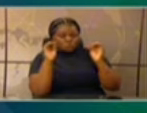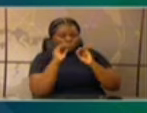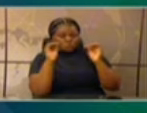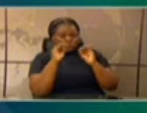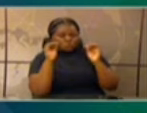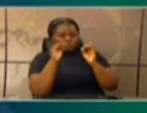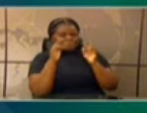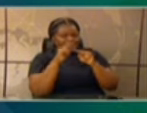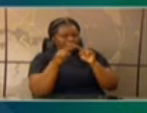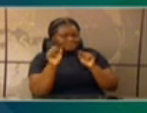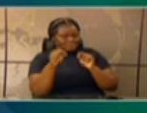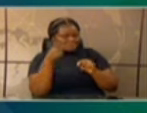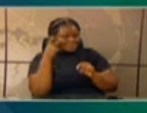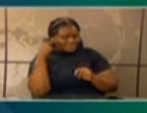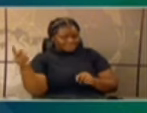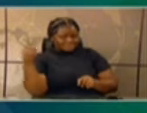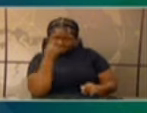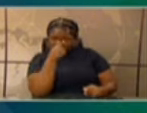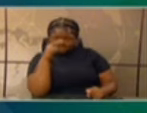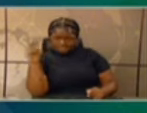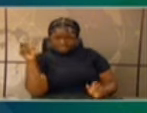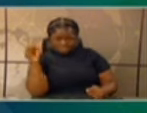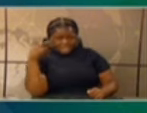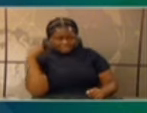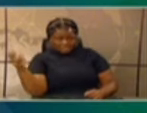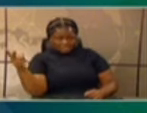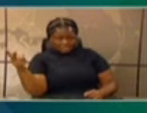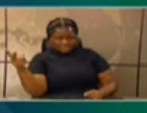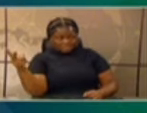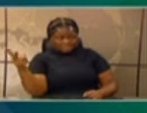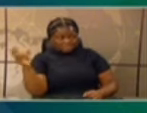She? I did that way I wish you won.